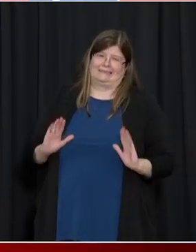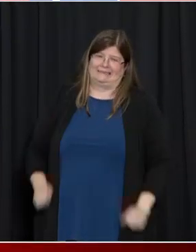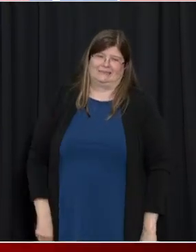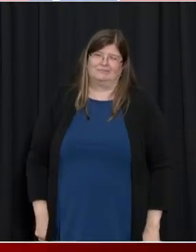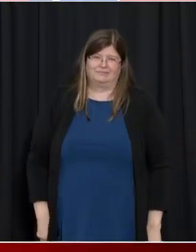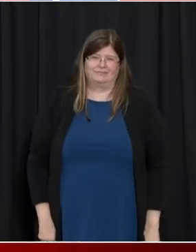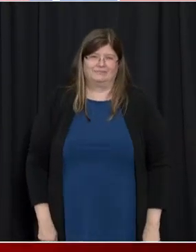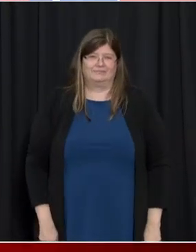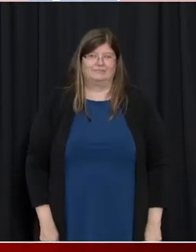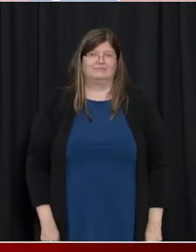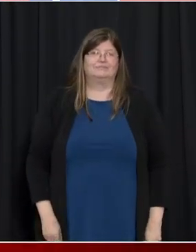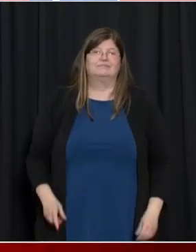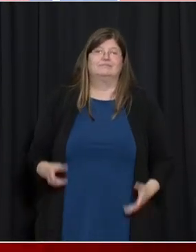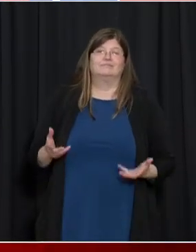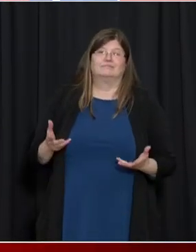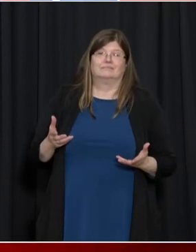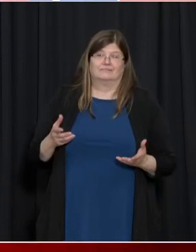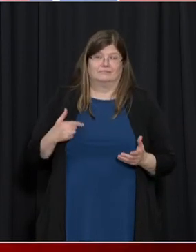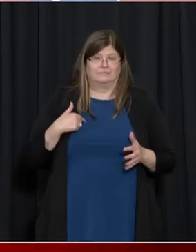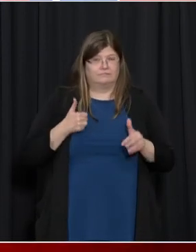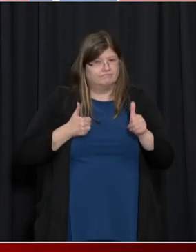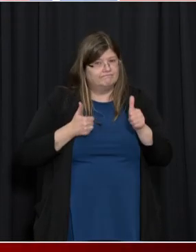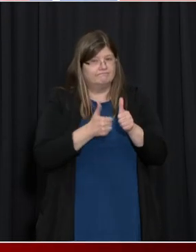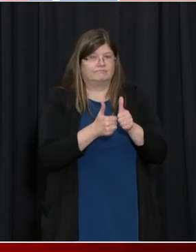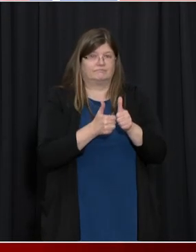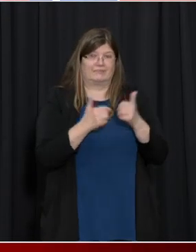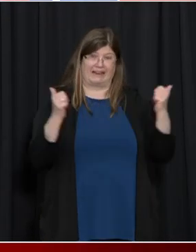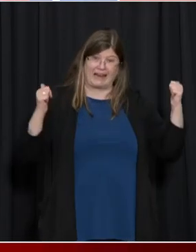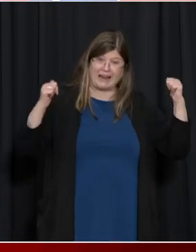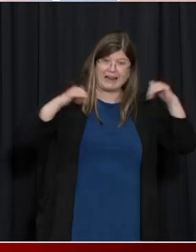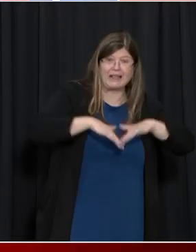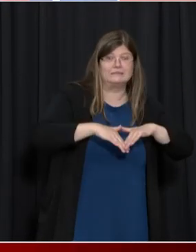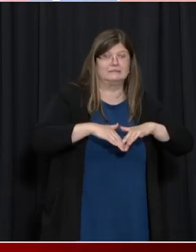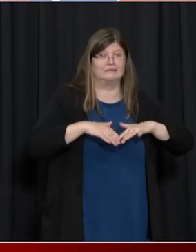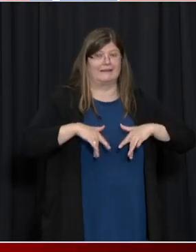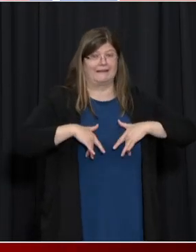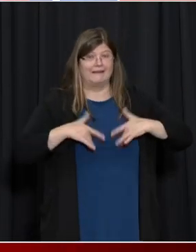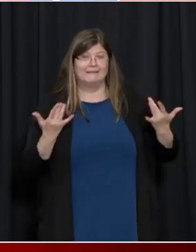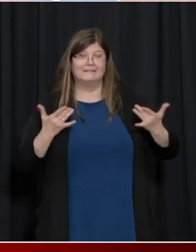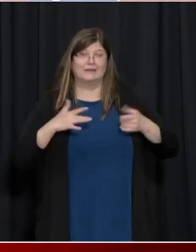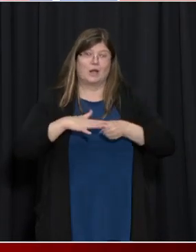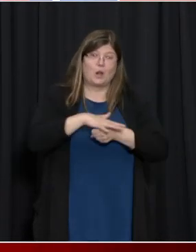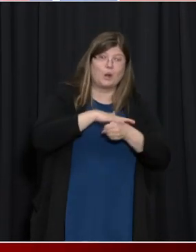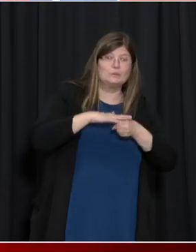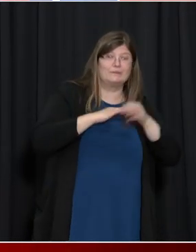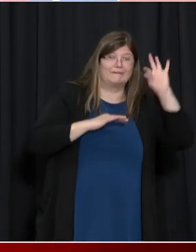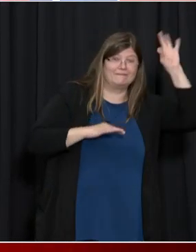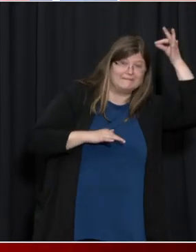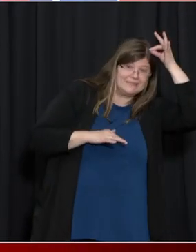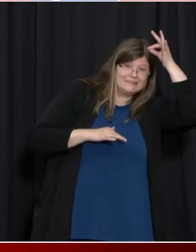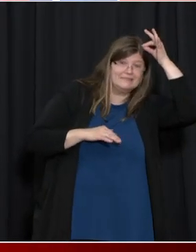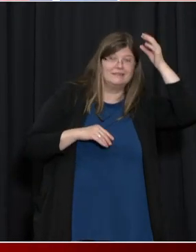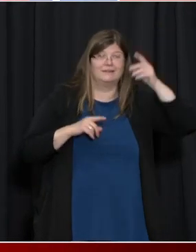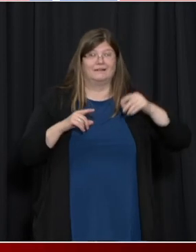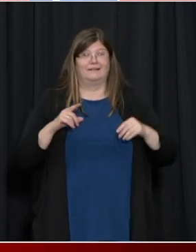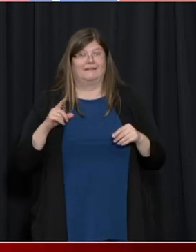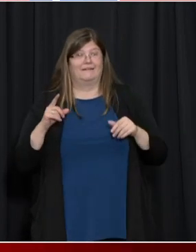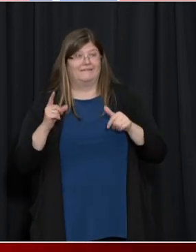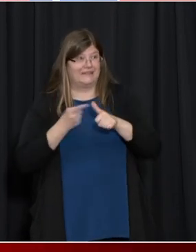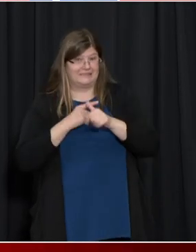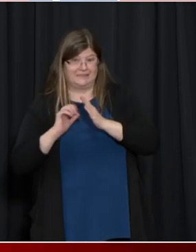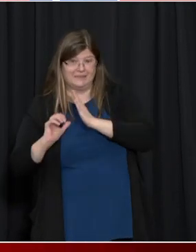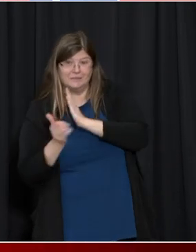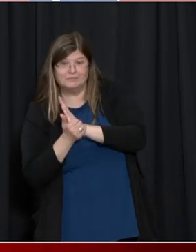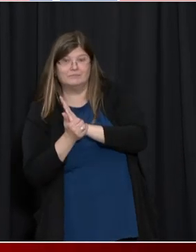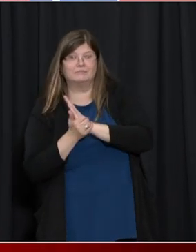support mass gatherings of all sorts that are local, that are federal, that are First Amendment, and that is our